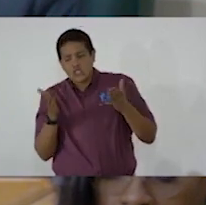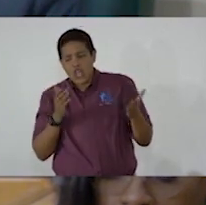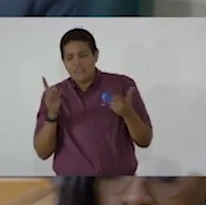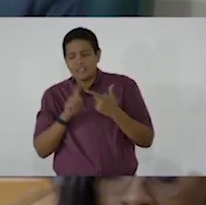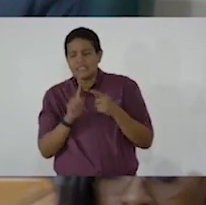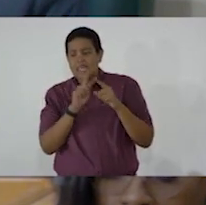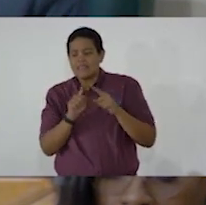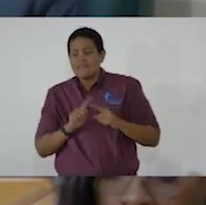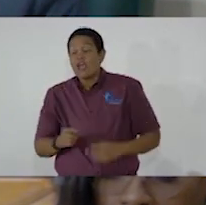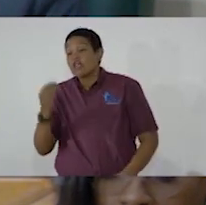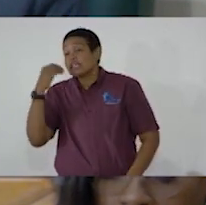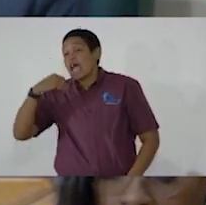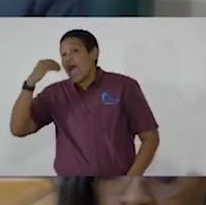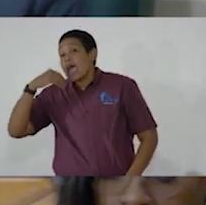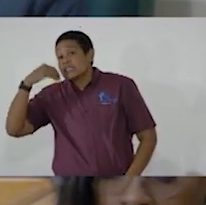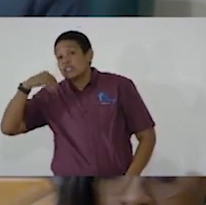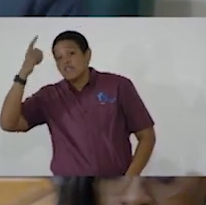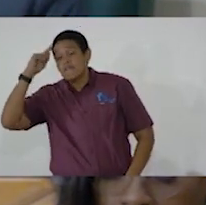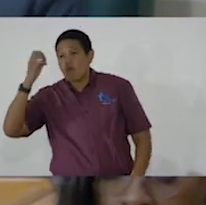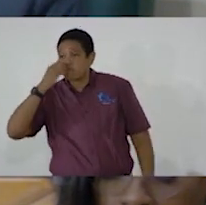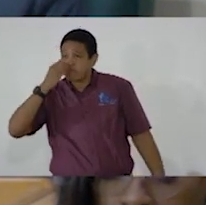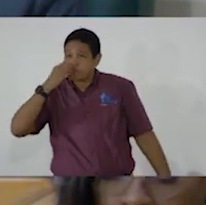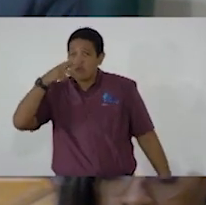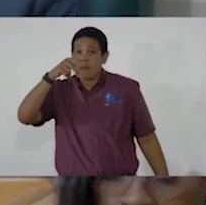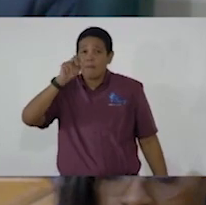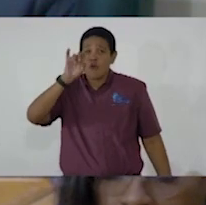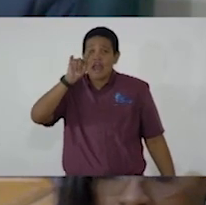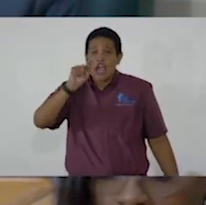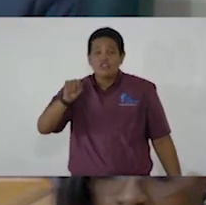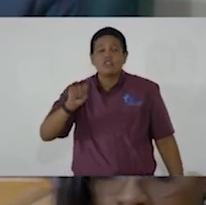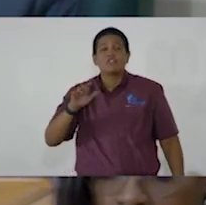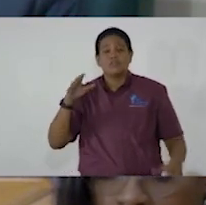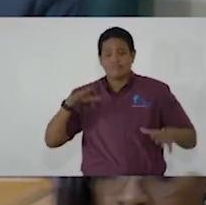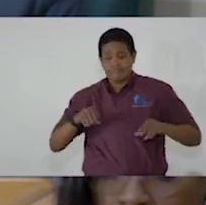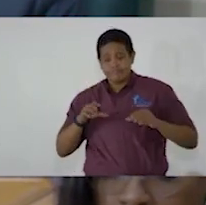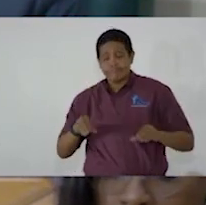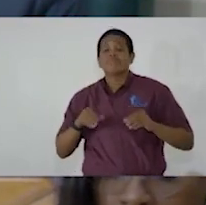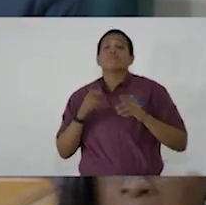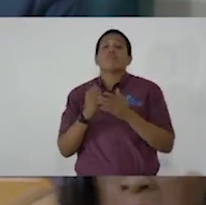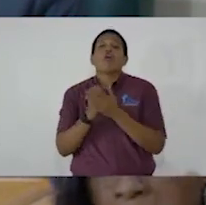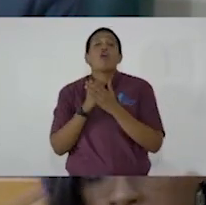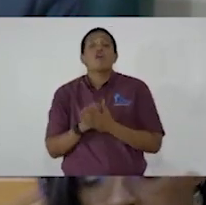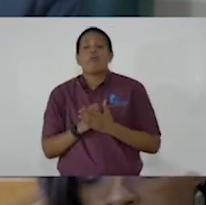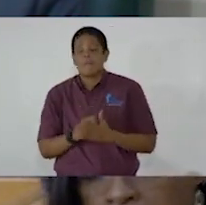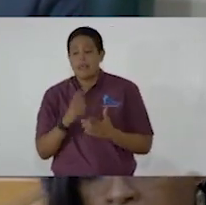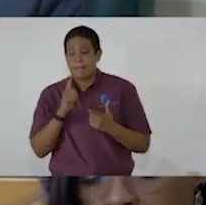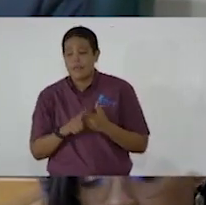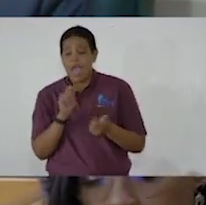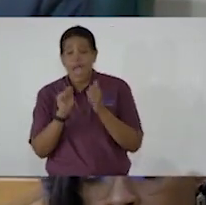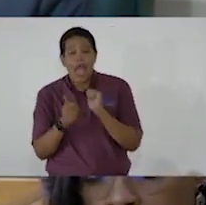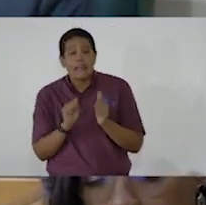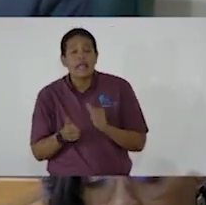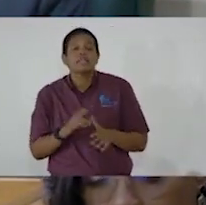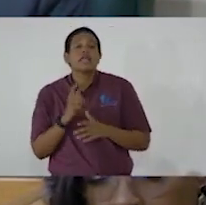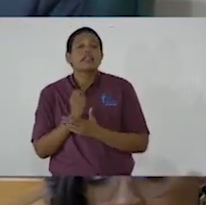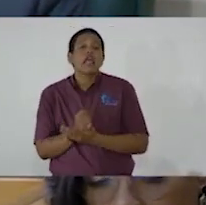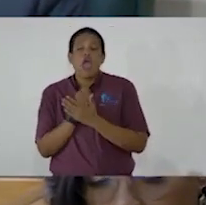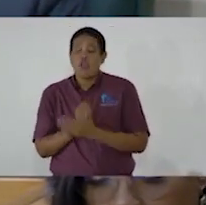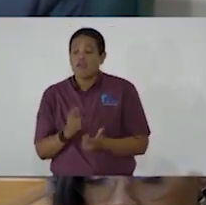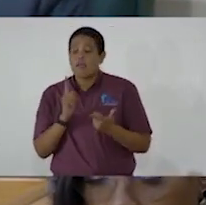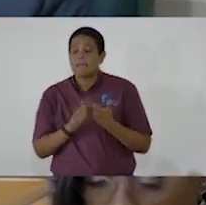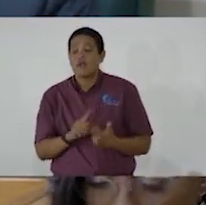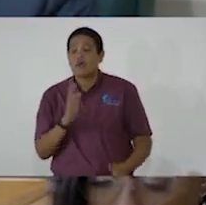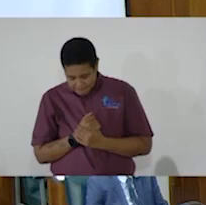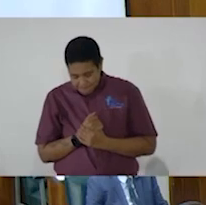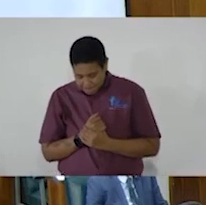as dietitian, podiatrist, chiropractor, massage therapy, athletic therapy, and speech